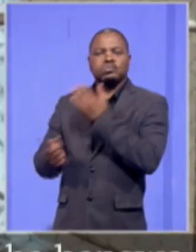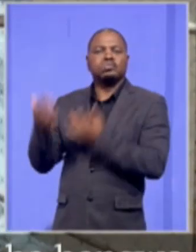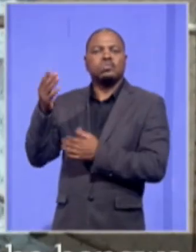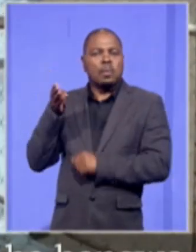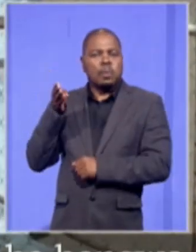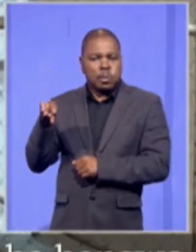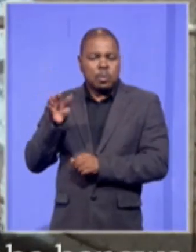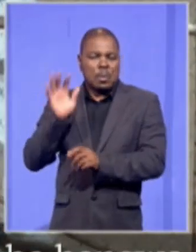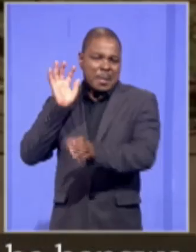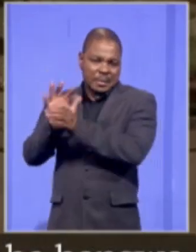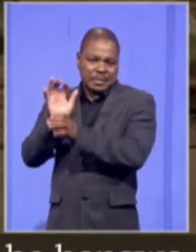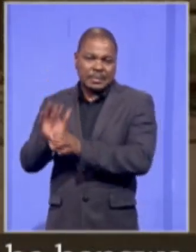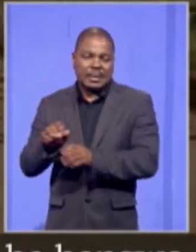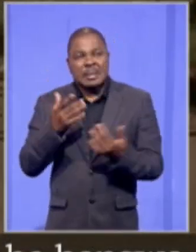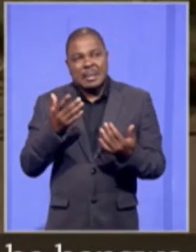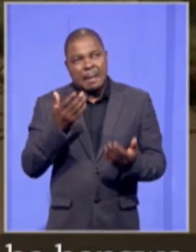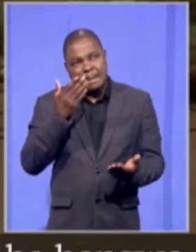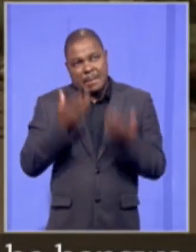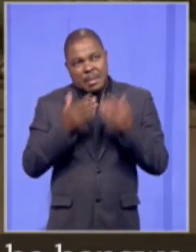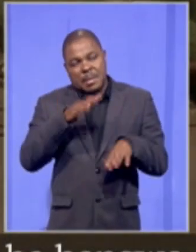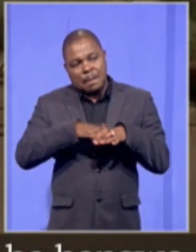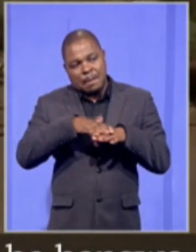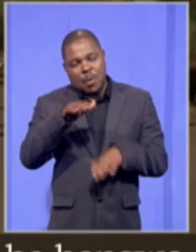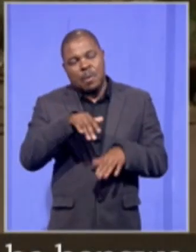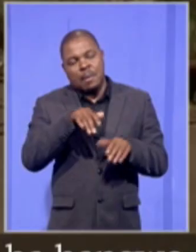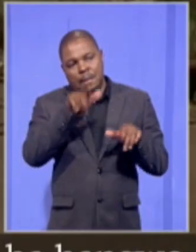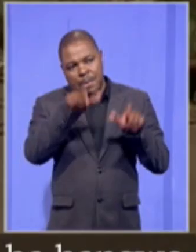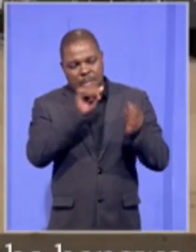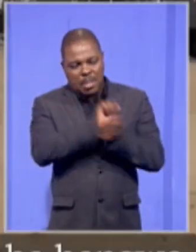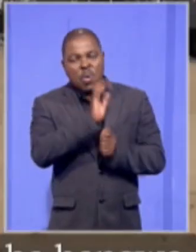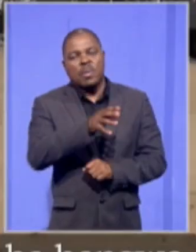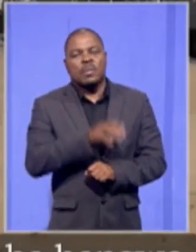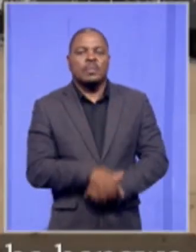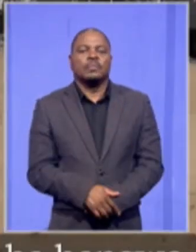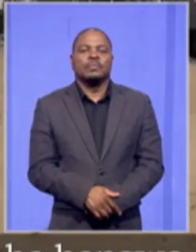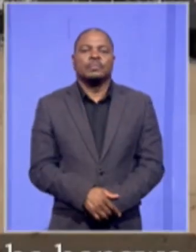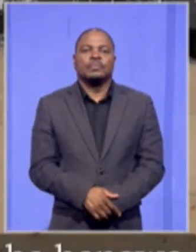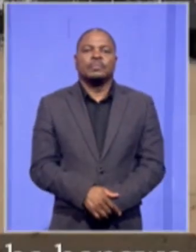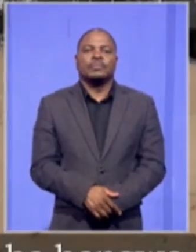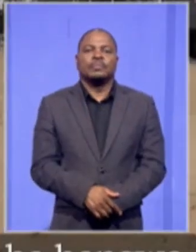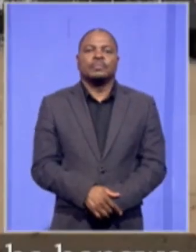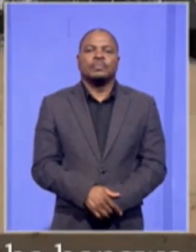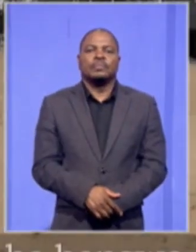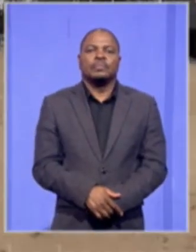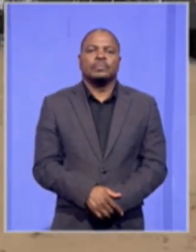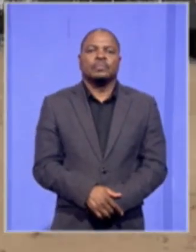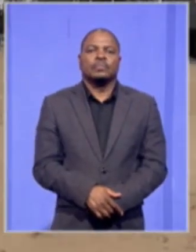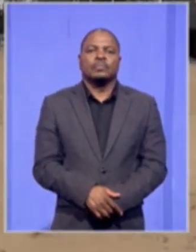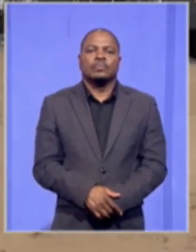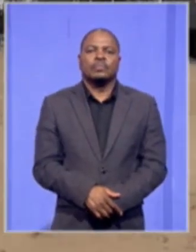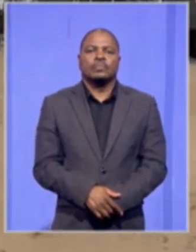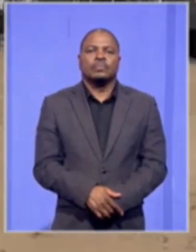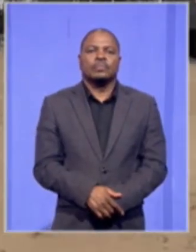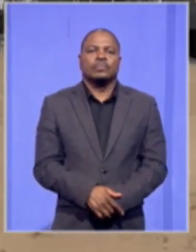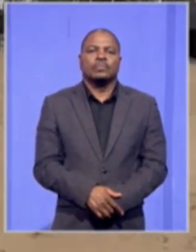ebile ba bona kgonagalo ya go tshwara gape ba bangwe. Molemo ne motho wa SABC News,